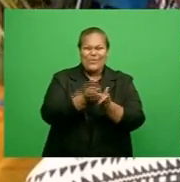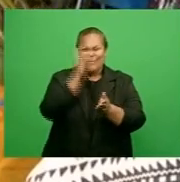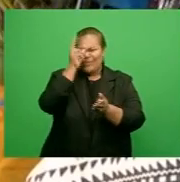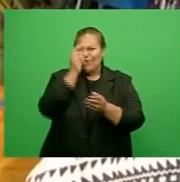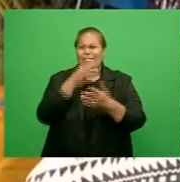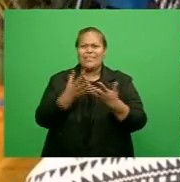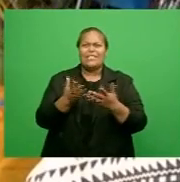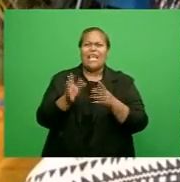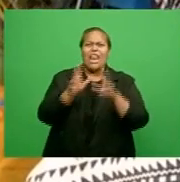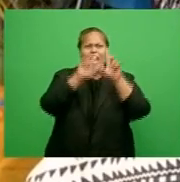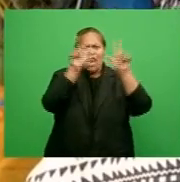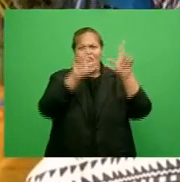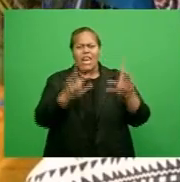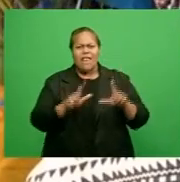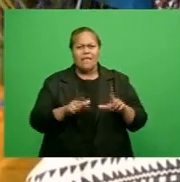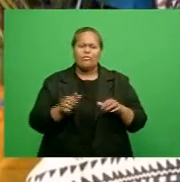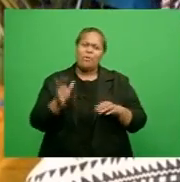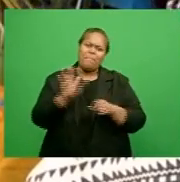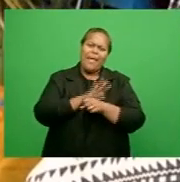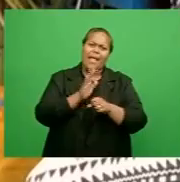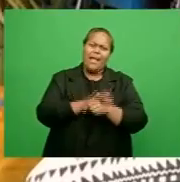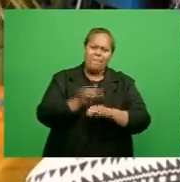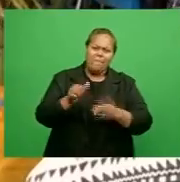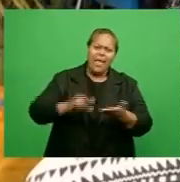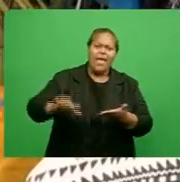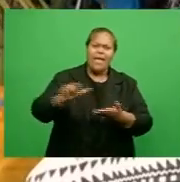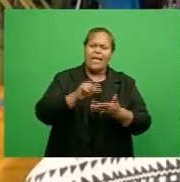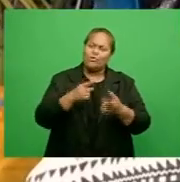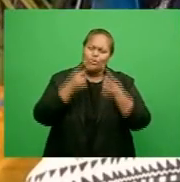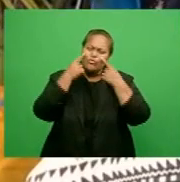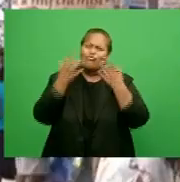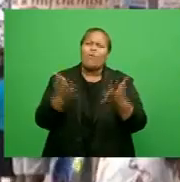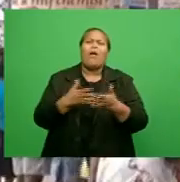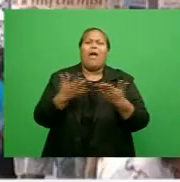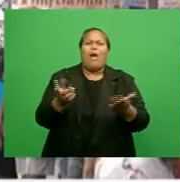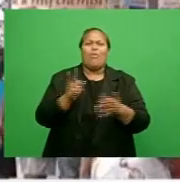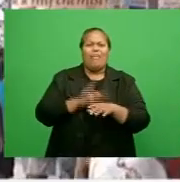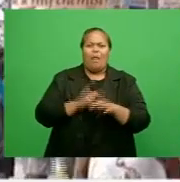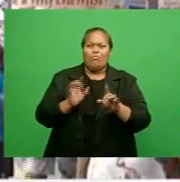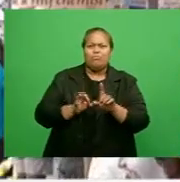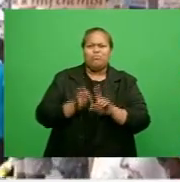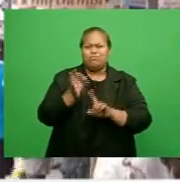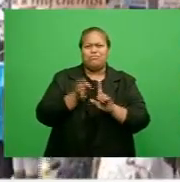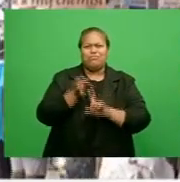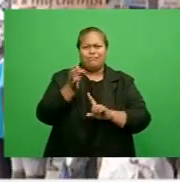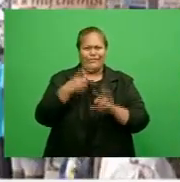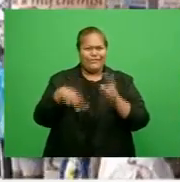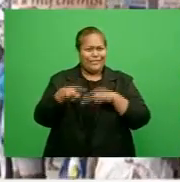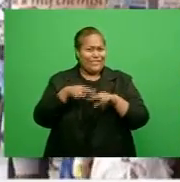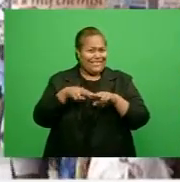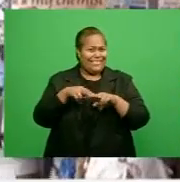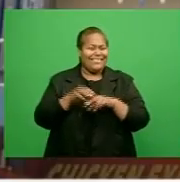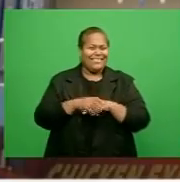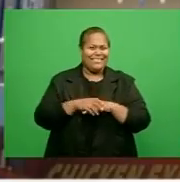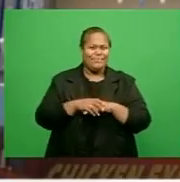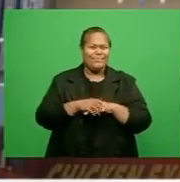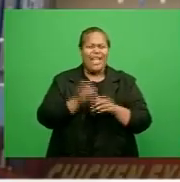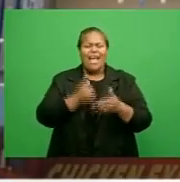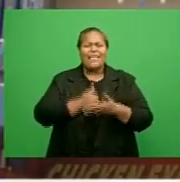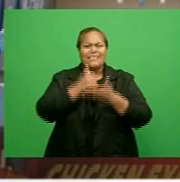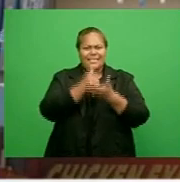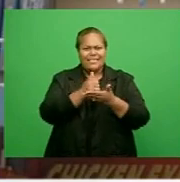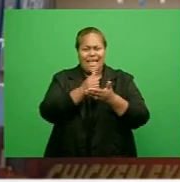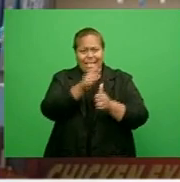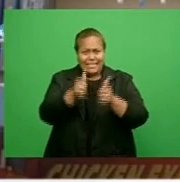leaves weaved as plates. All this goes to show how we have progressed with time. Assistant Minister for Youth and Sports, Elvik Maharaj,